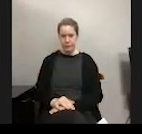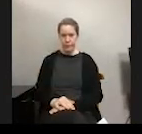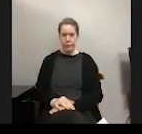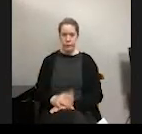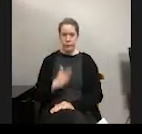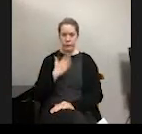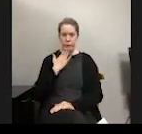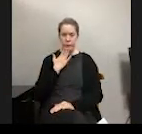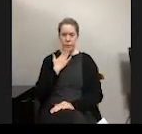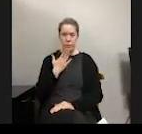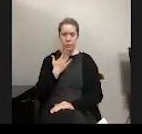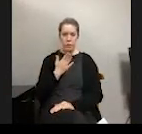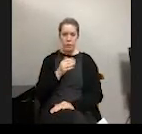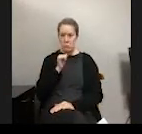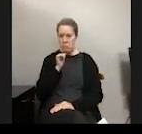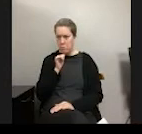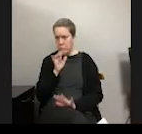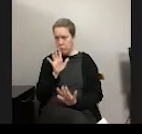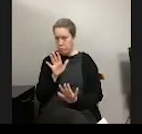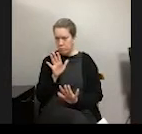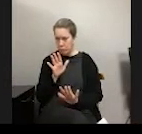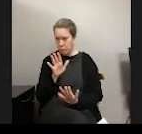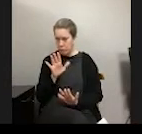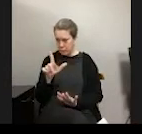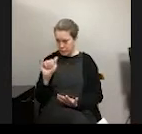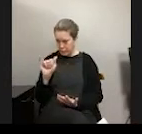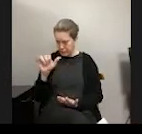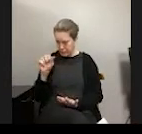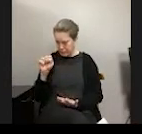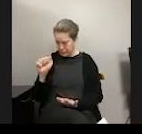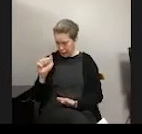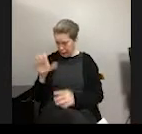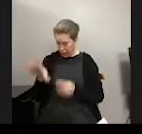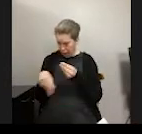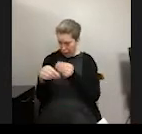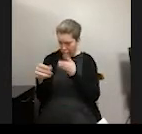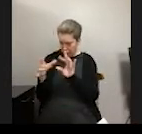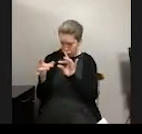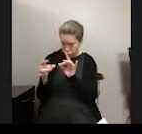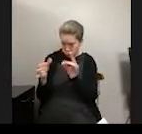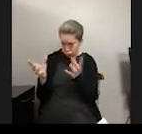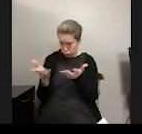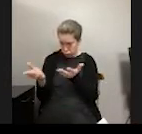I'm not sure if you had any to add there, Lisa. If not, then I can go to the next question.